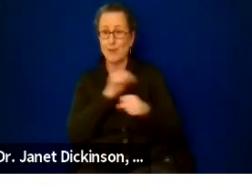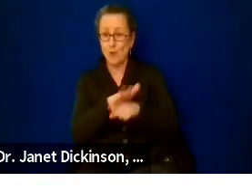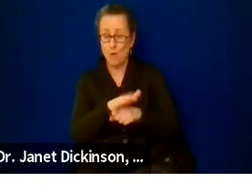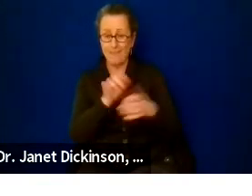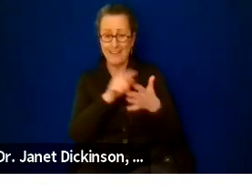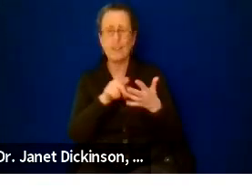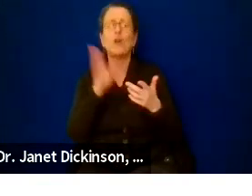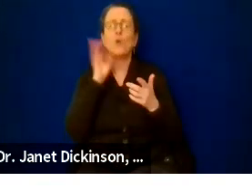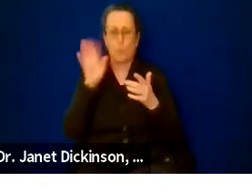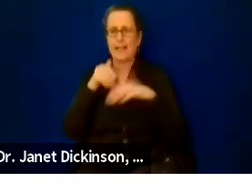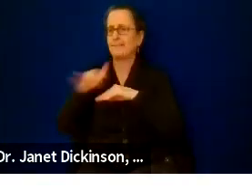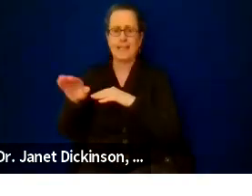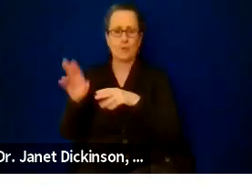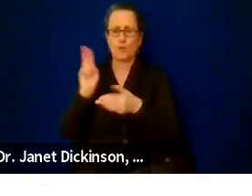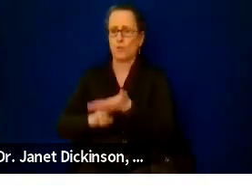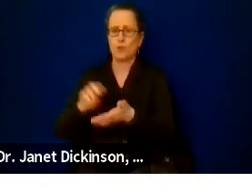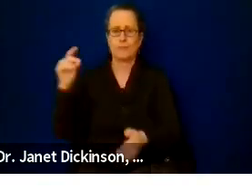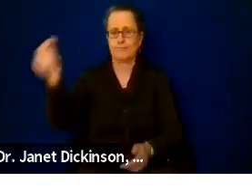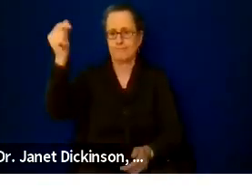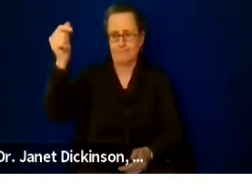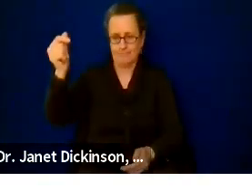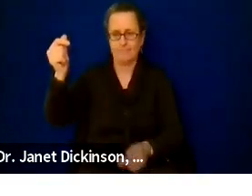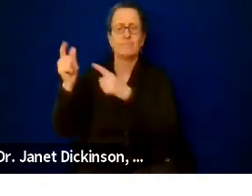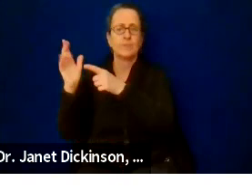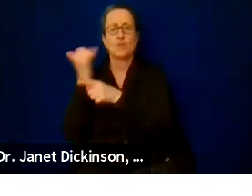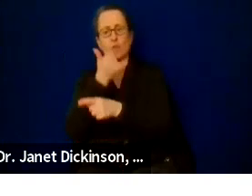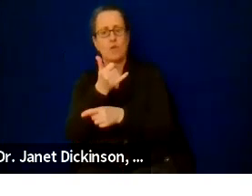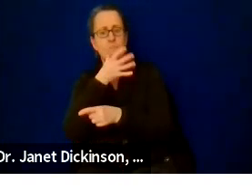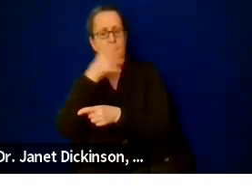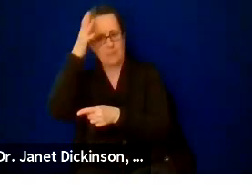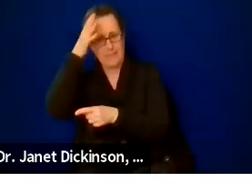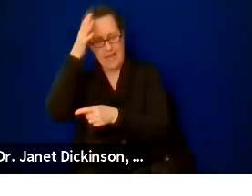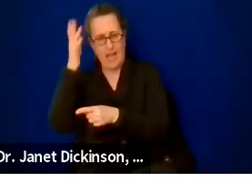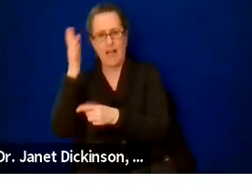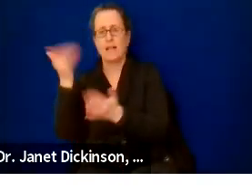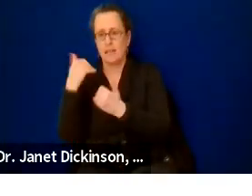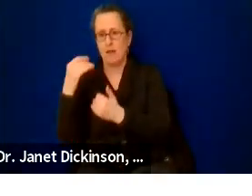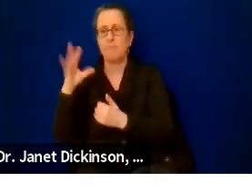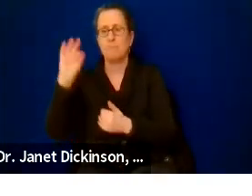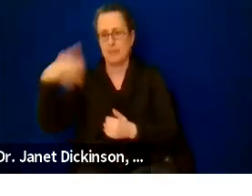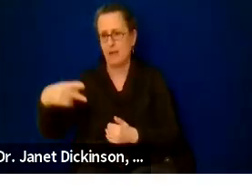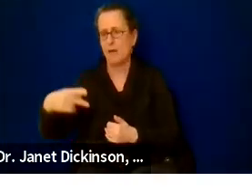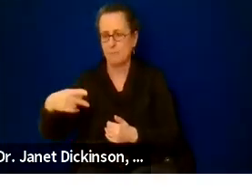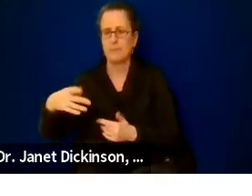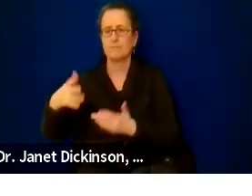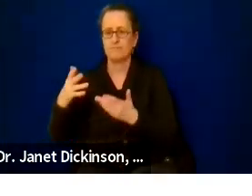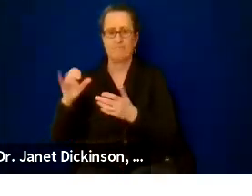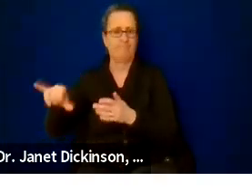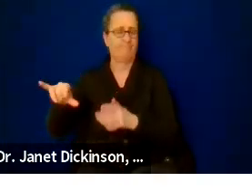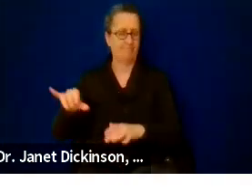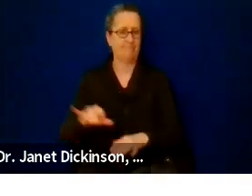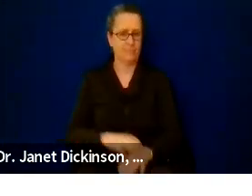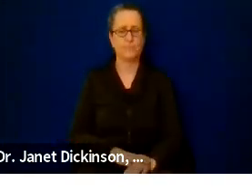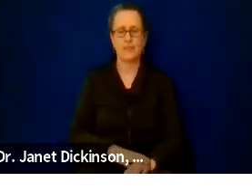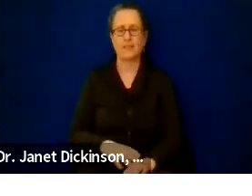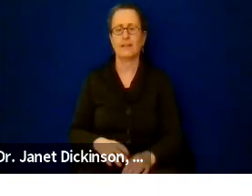positive, and directions about how to deal with that. So, you know, again, that's something that you can